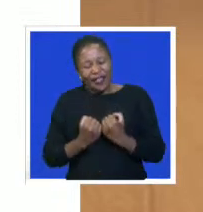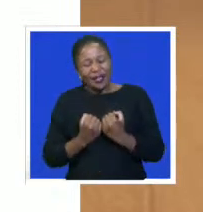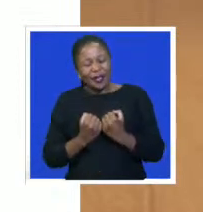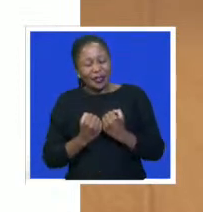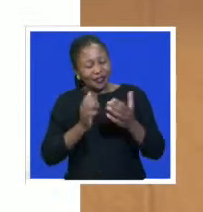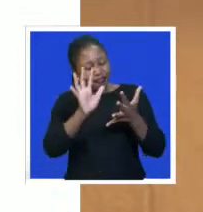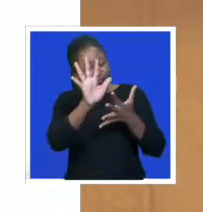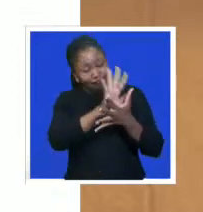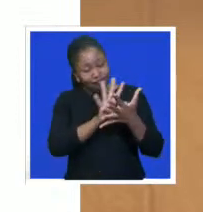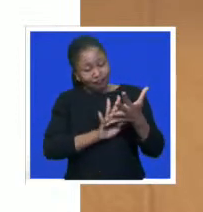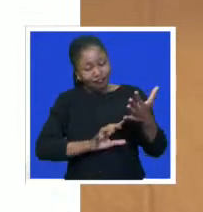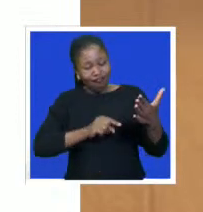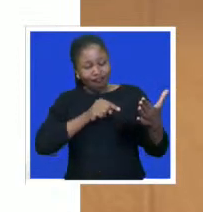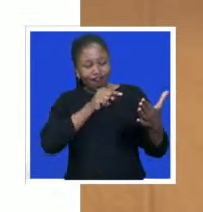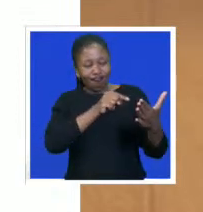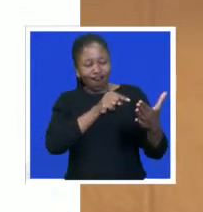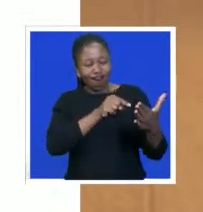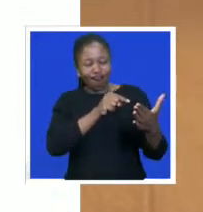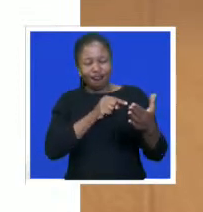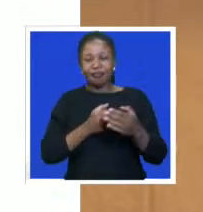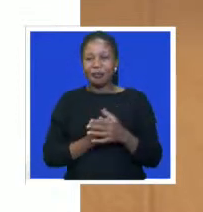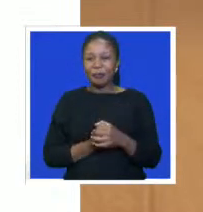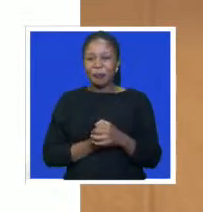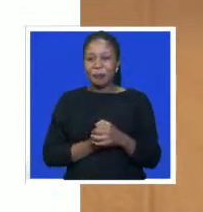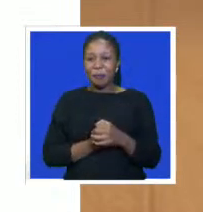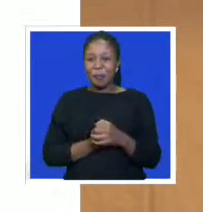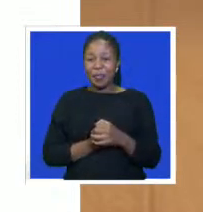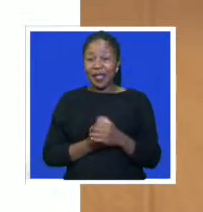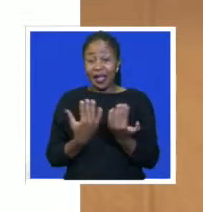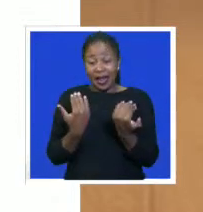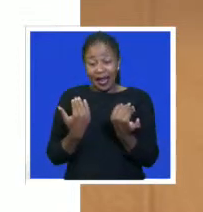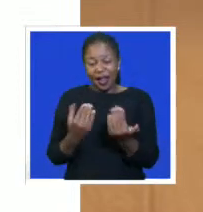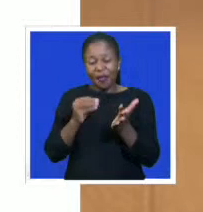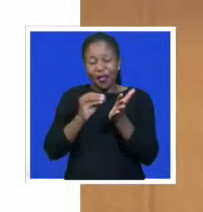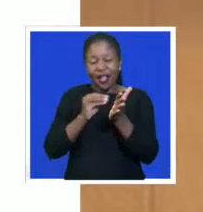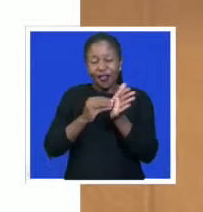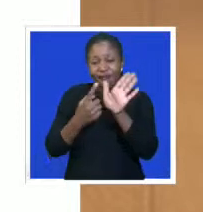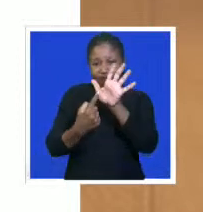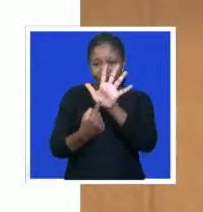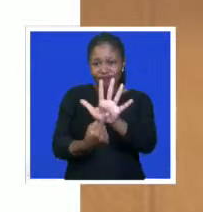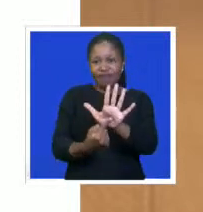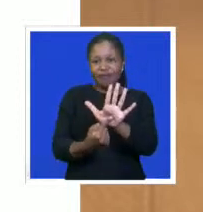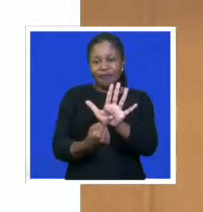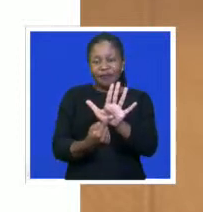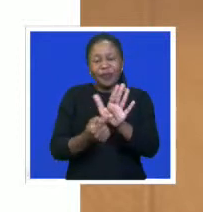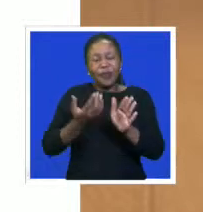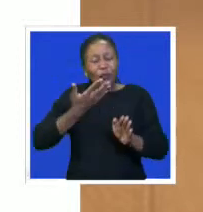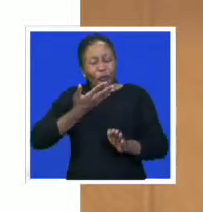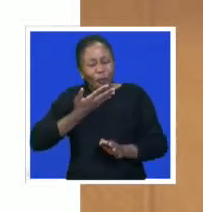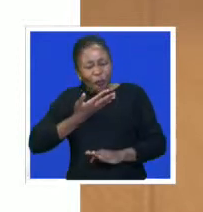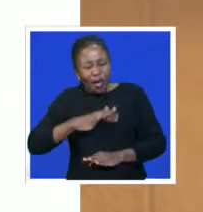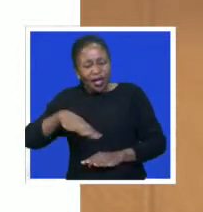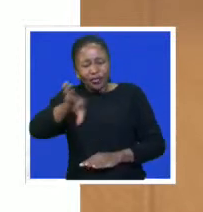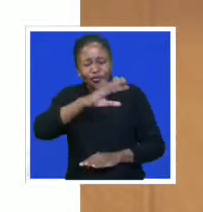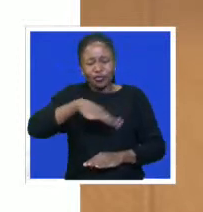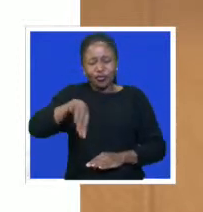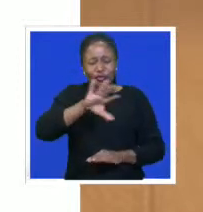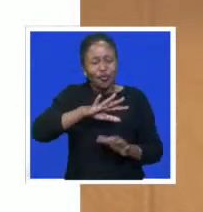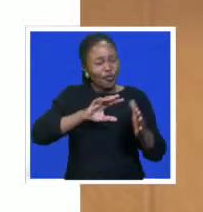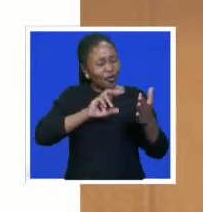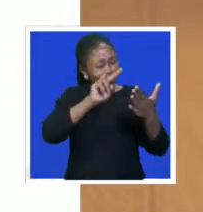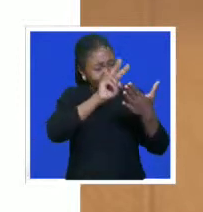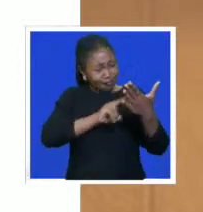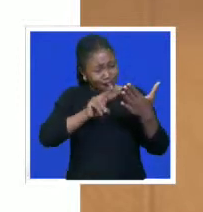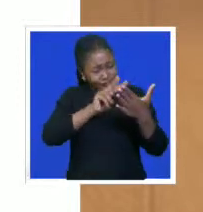is a story. I want us to move together as we actually read the story. This is an introductory part of